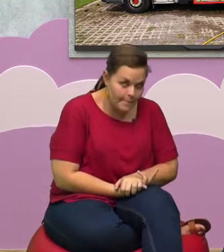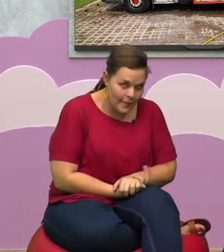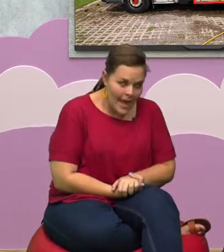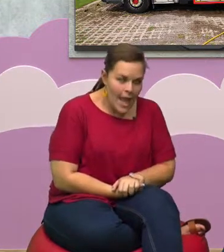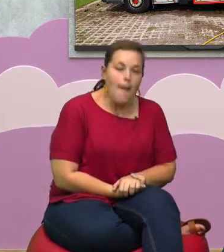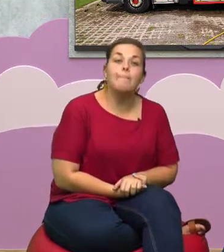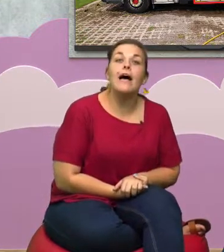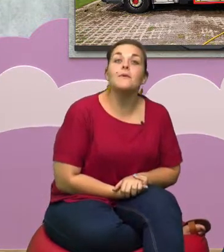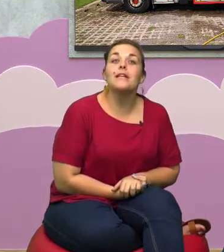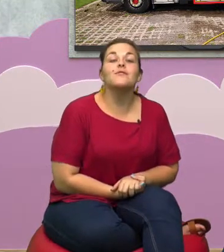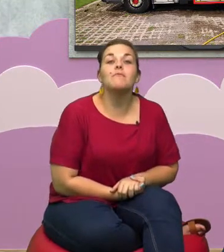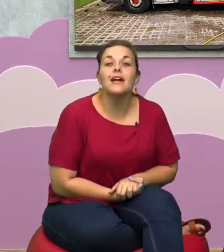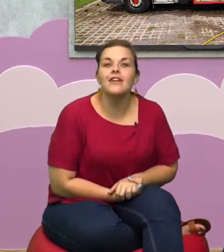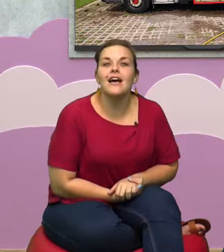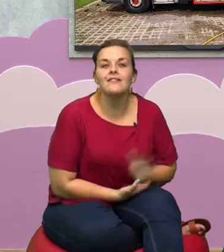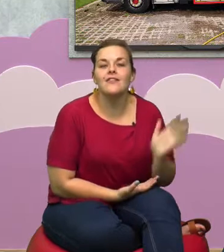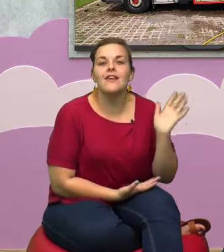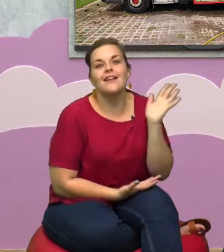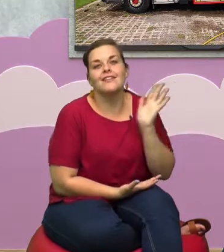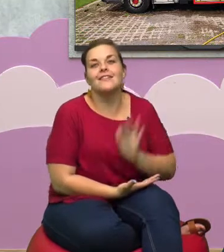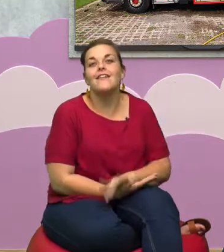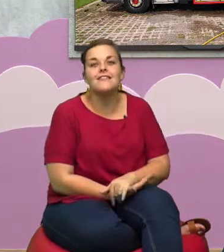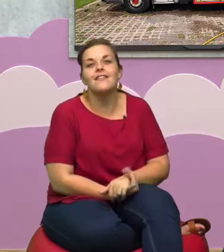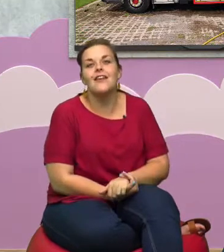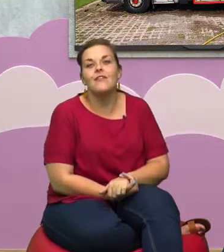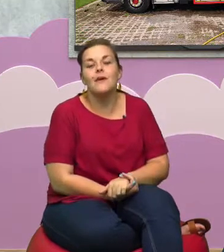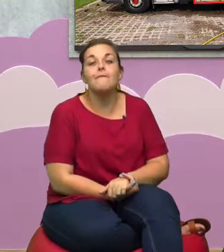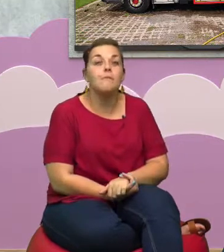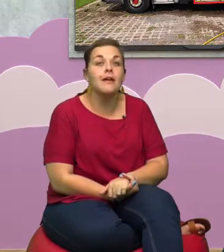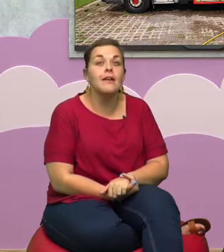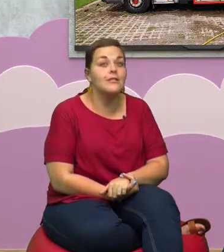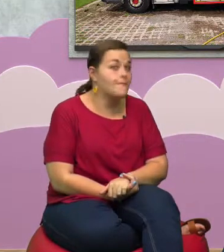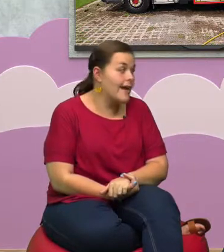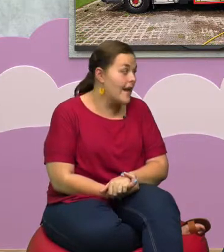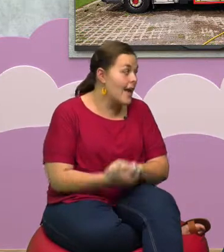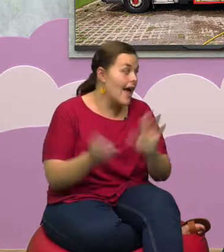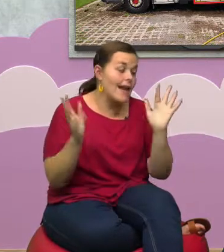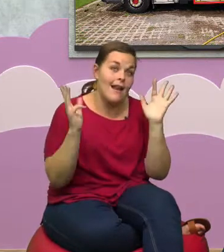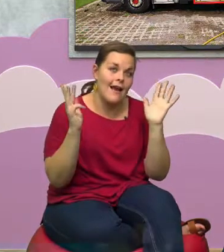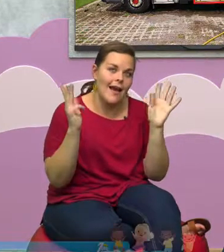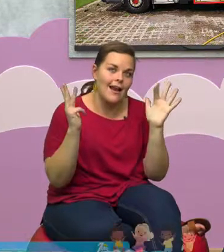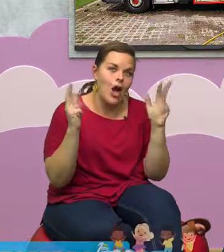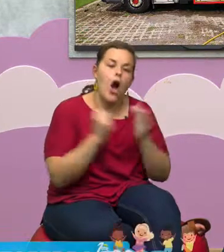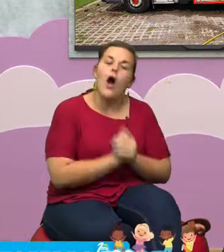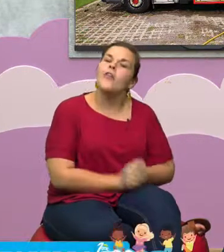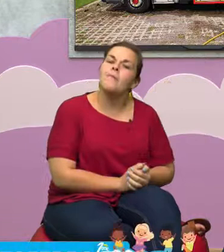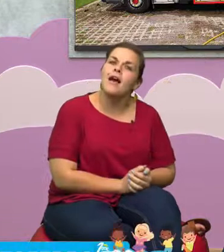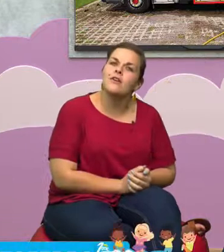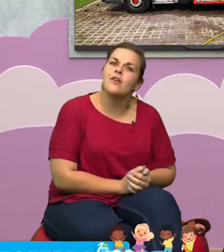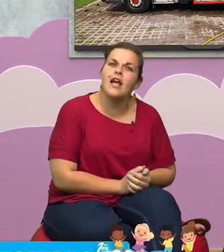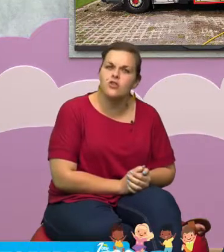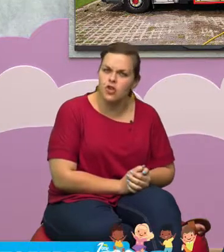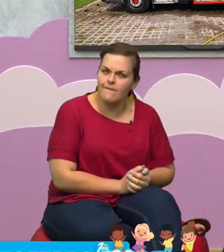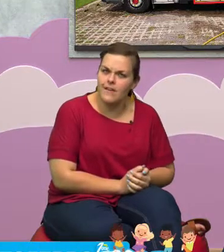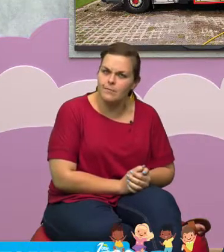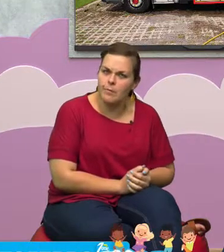healthy. But we need to remind you guys that you can catch us every single day of the week from Monday to Friday at 9 on the MyZone